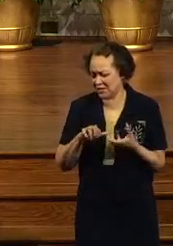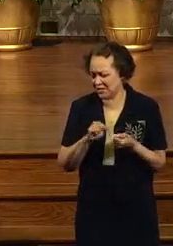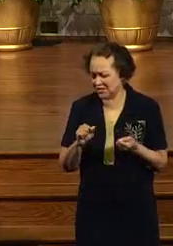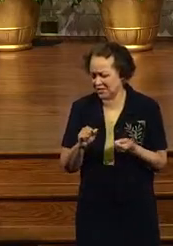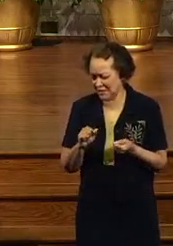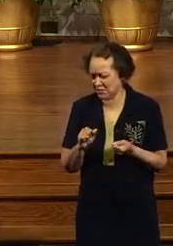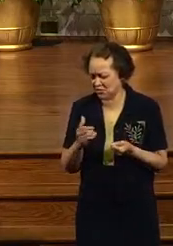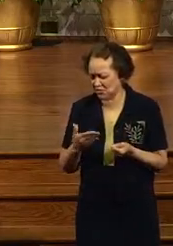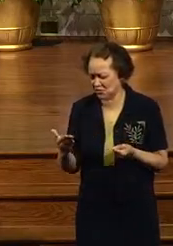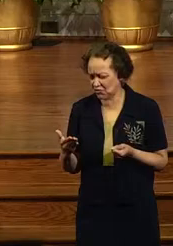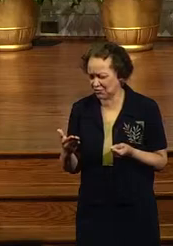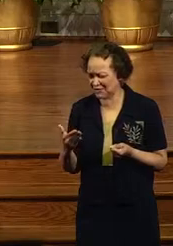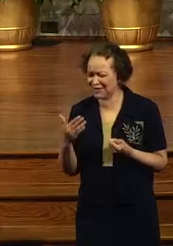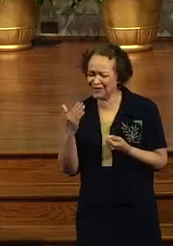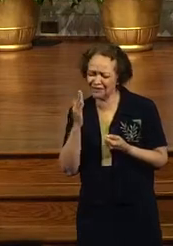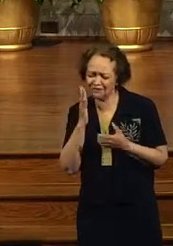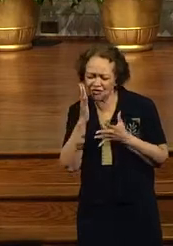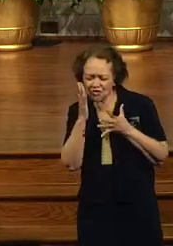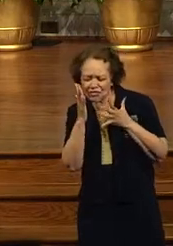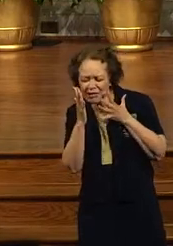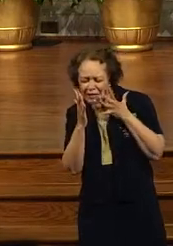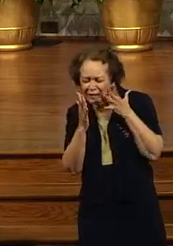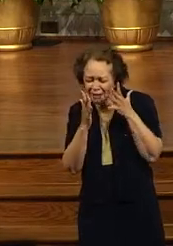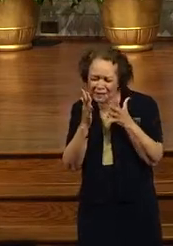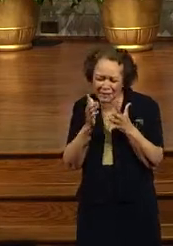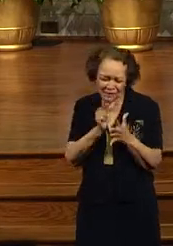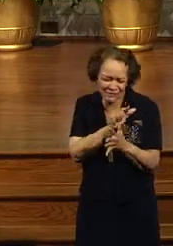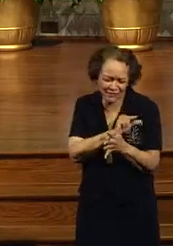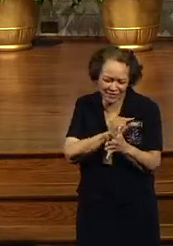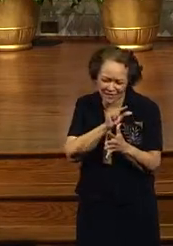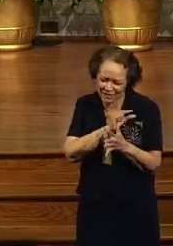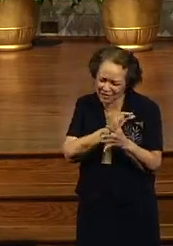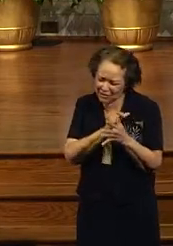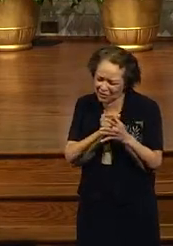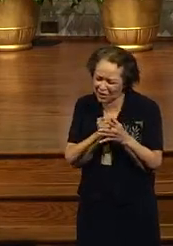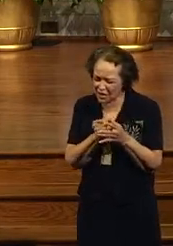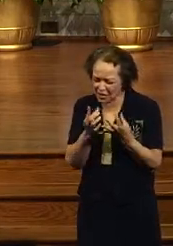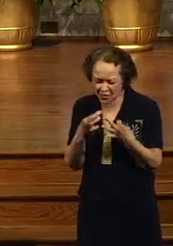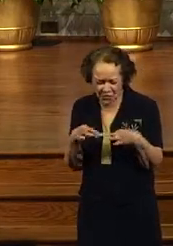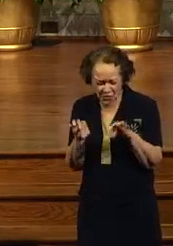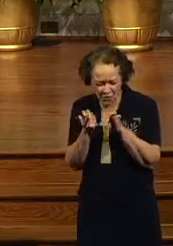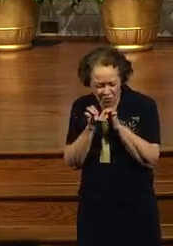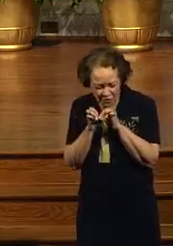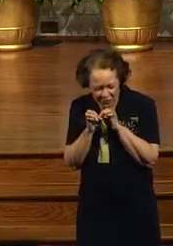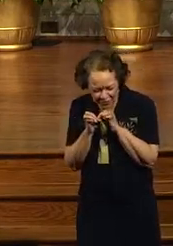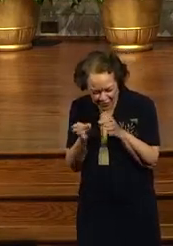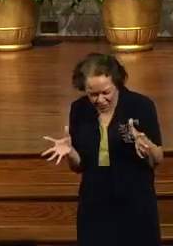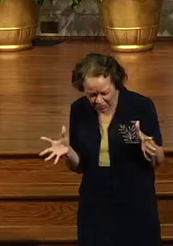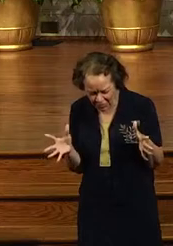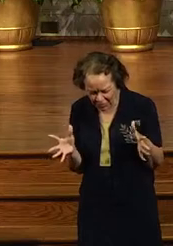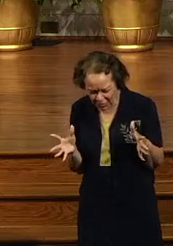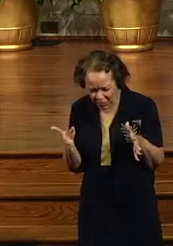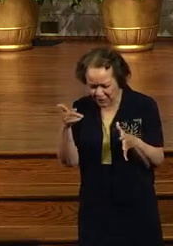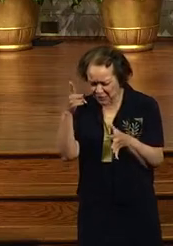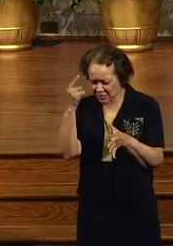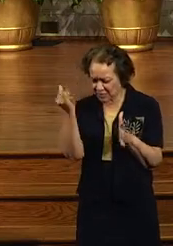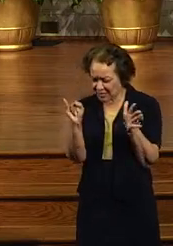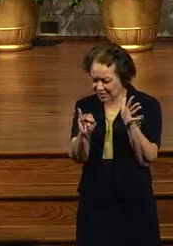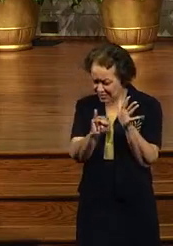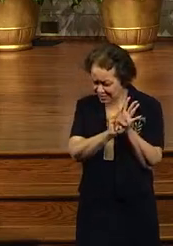Feelings of shame, guilt, and worthlessness because your